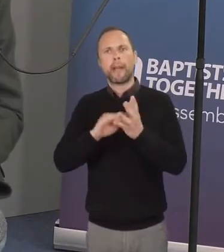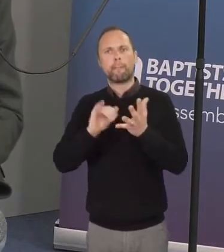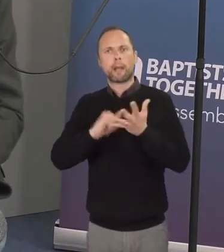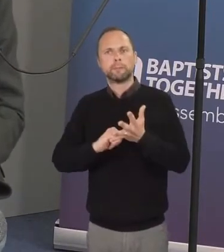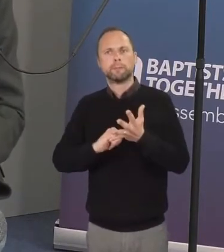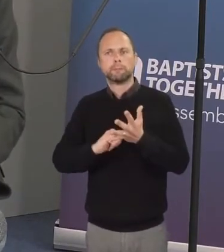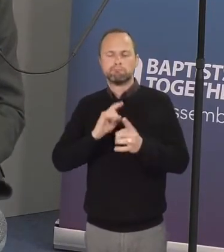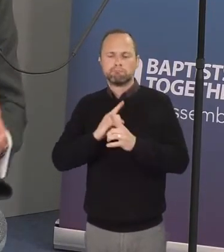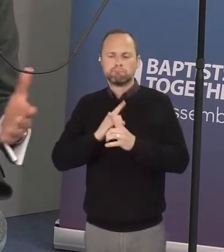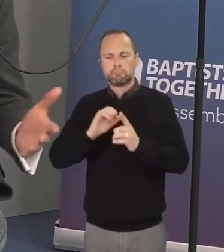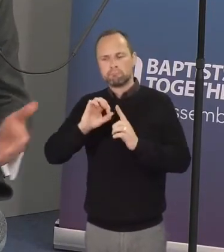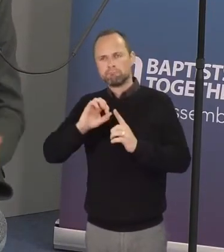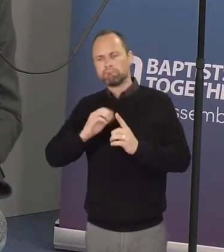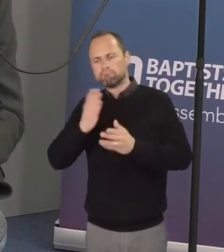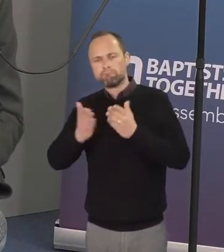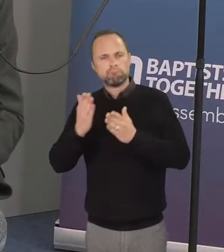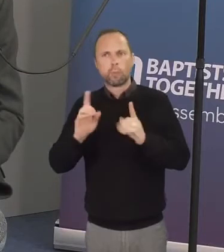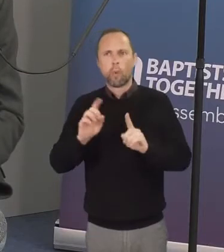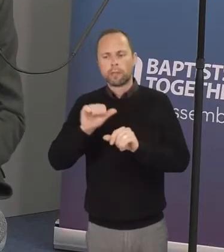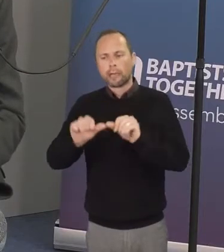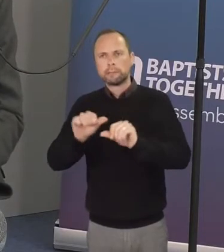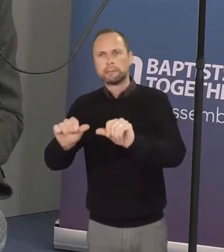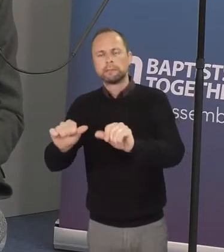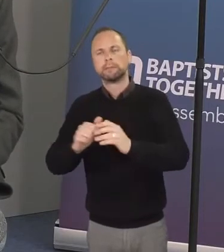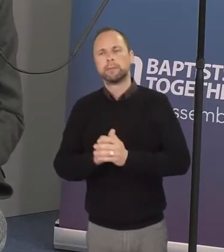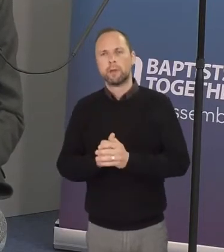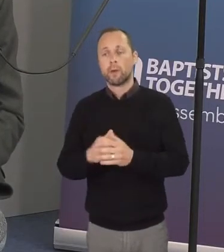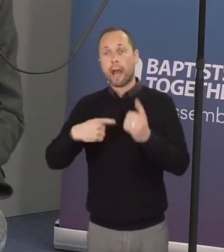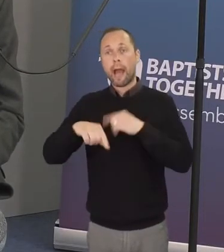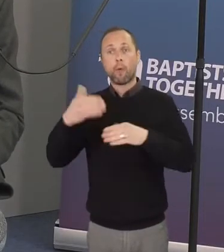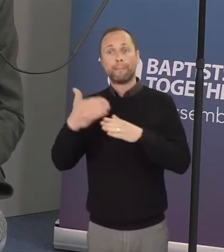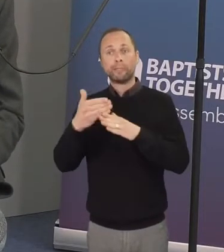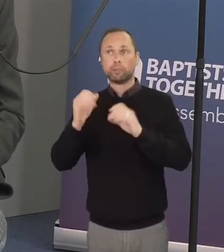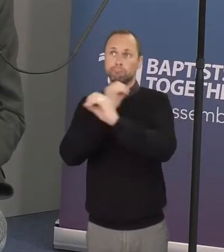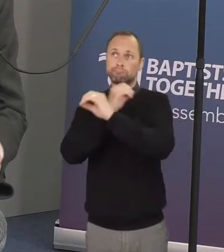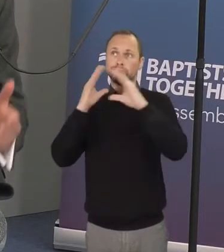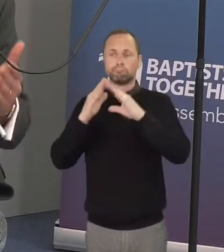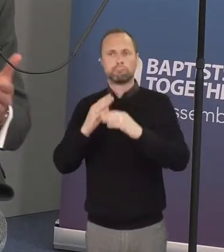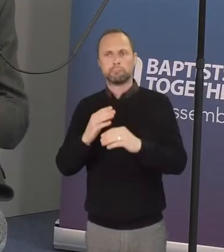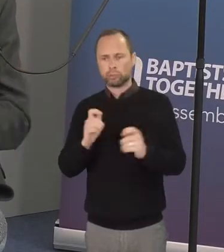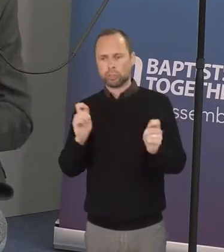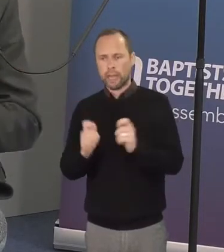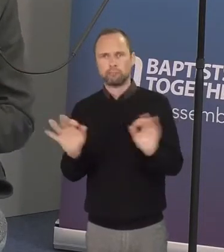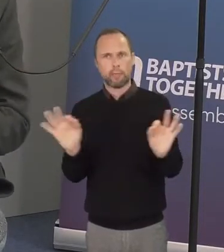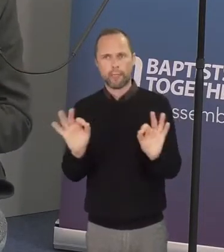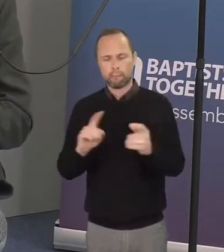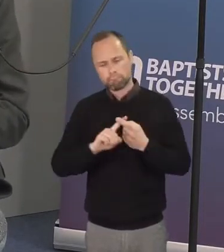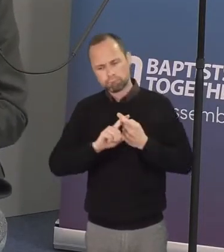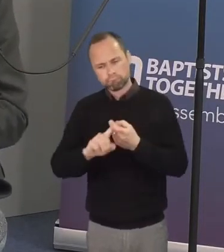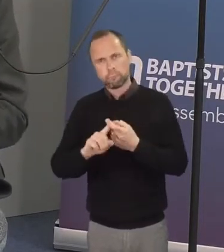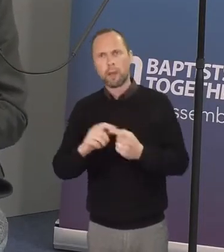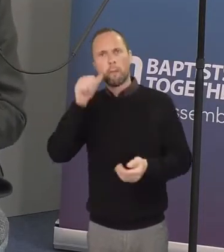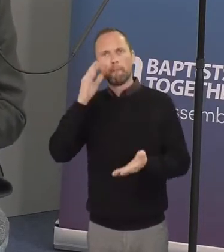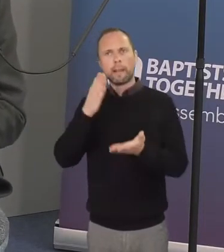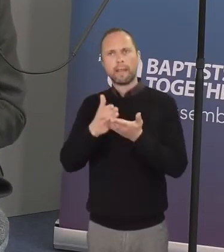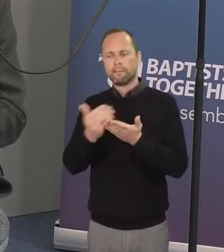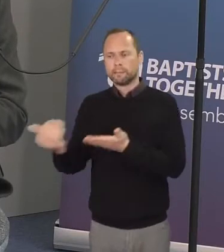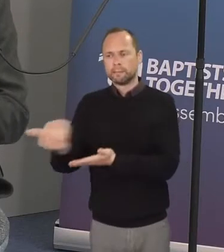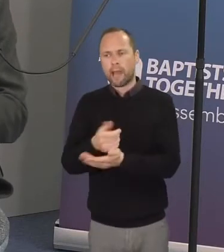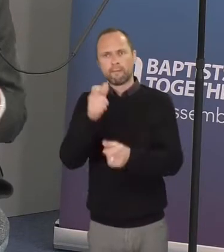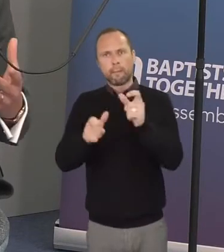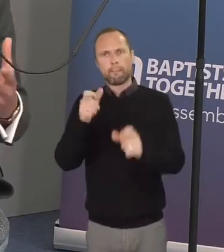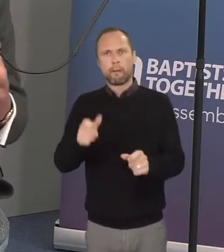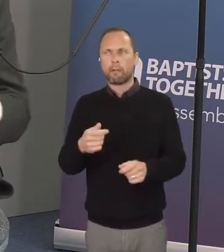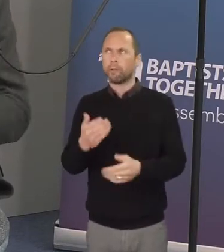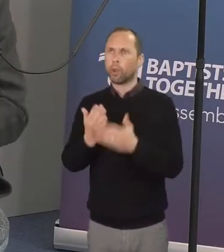surprise you to hear our mission hasn't changed. We exist to bring people to a saving faith in our Lord and Saviour, Jesus Christ,